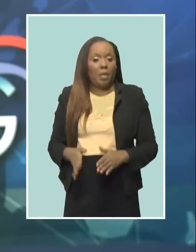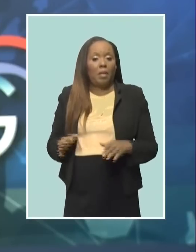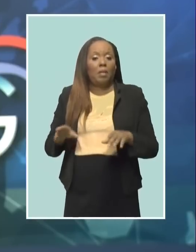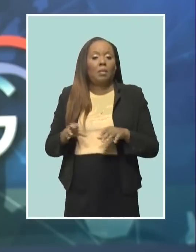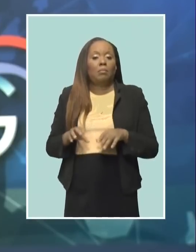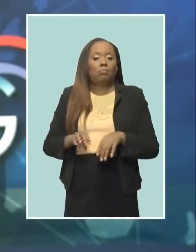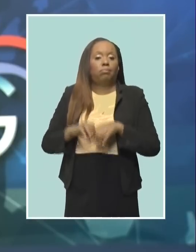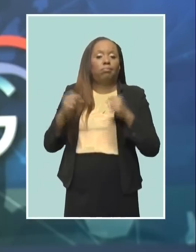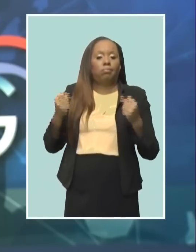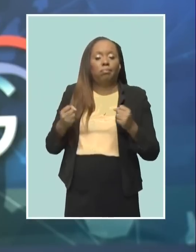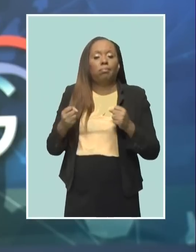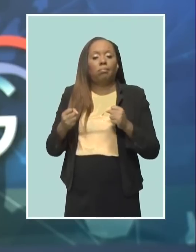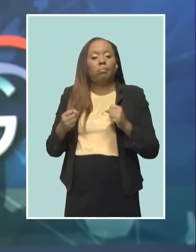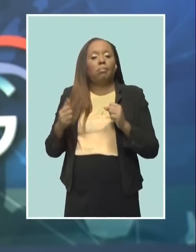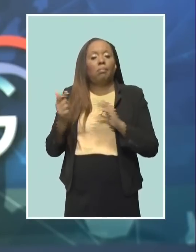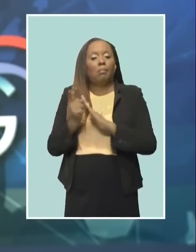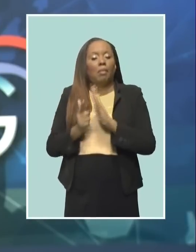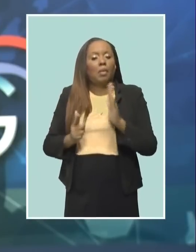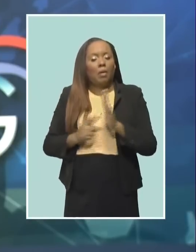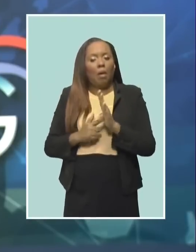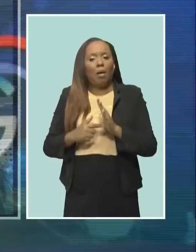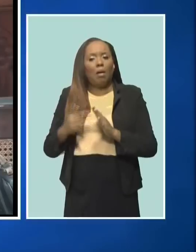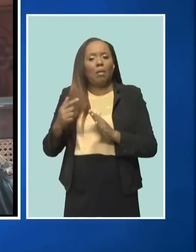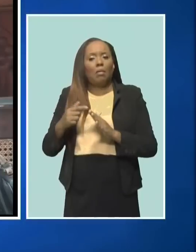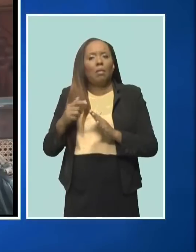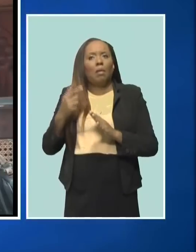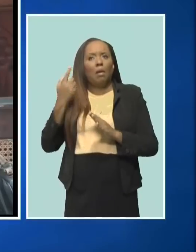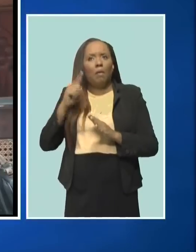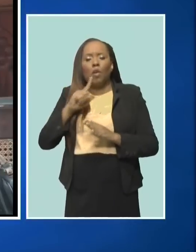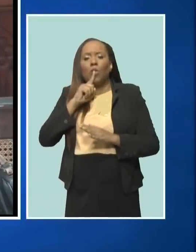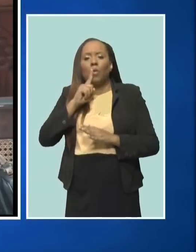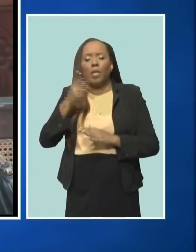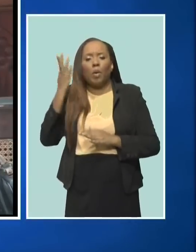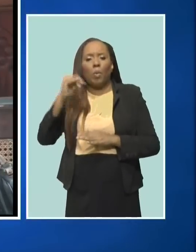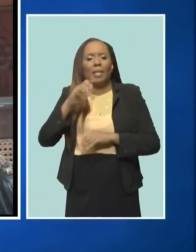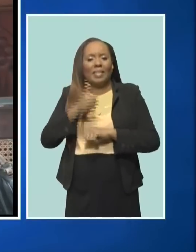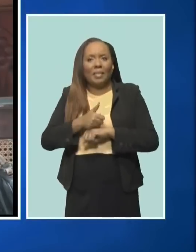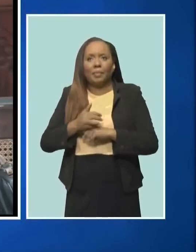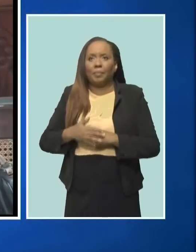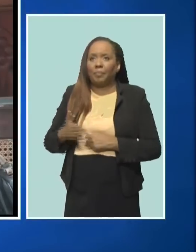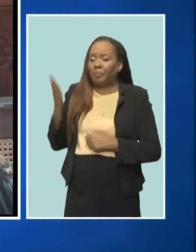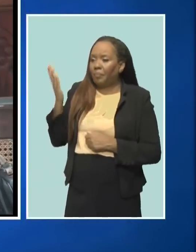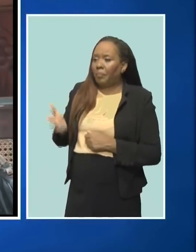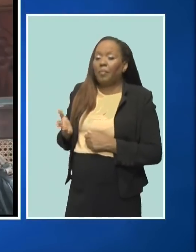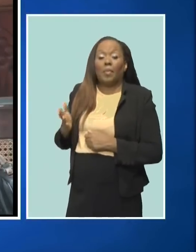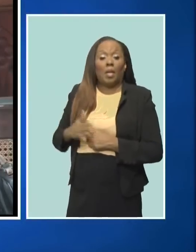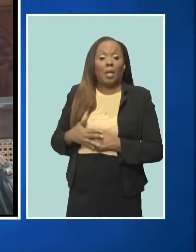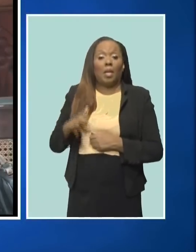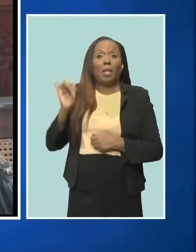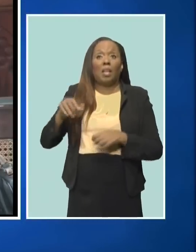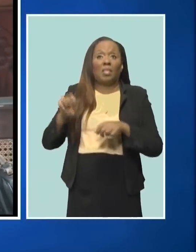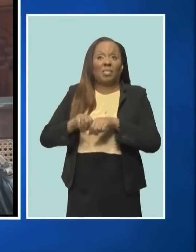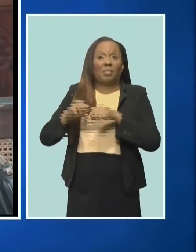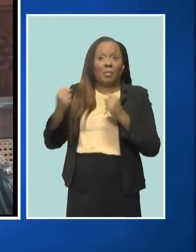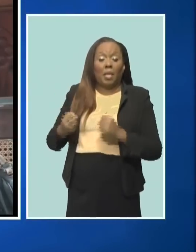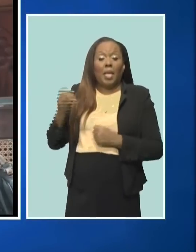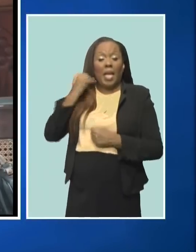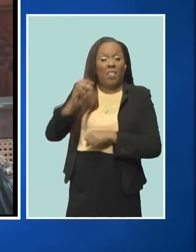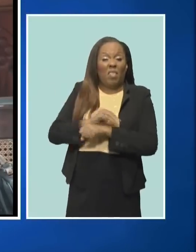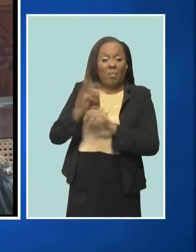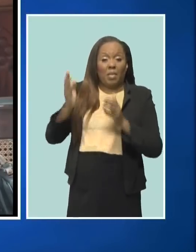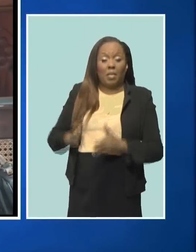contravenes a common law principle. It breaches the principle of natural justice that a minister who is